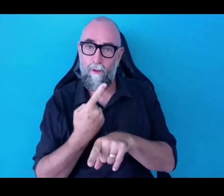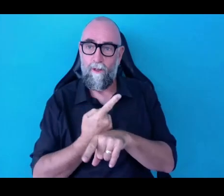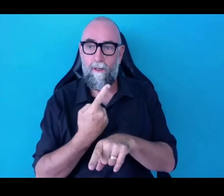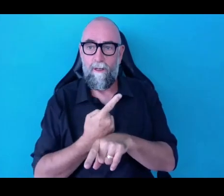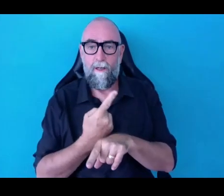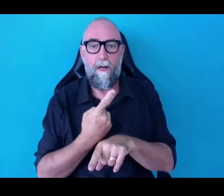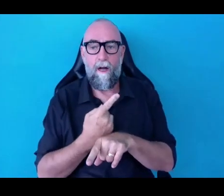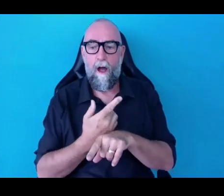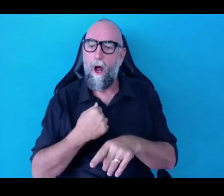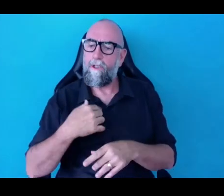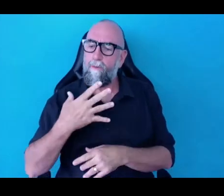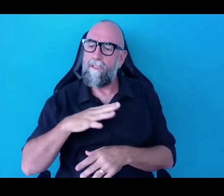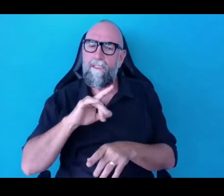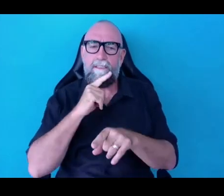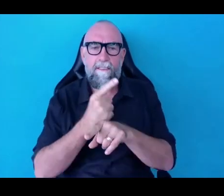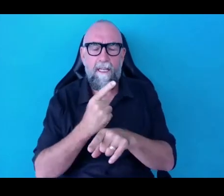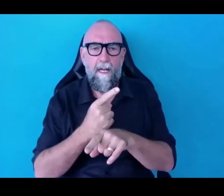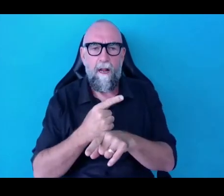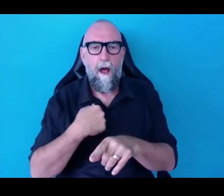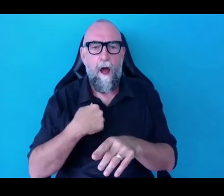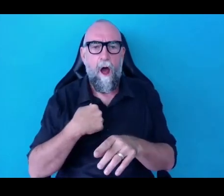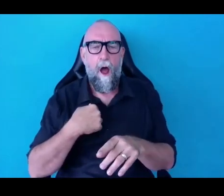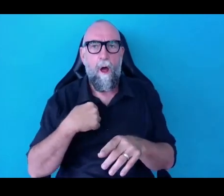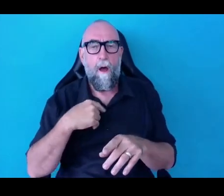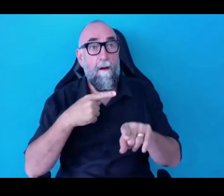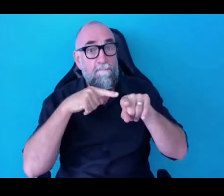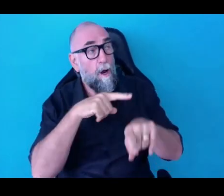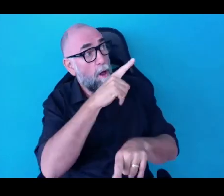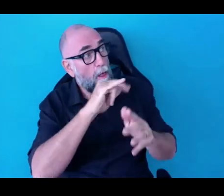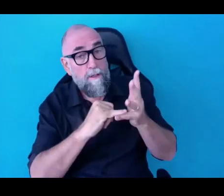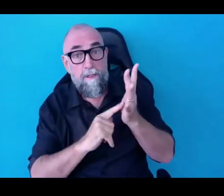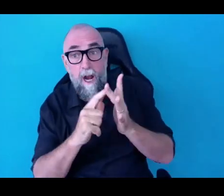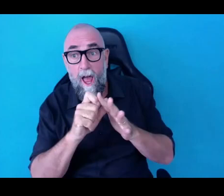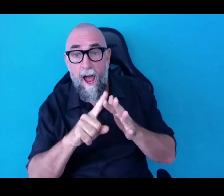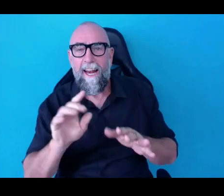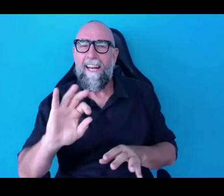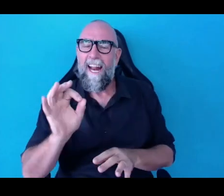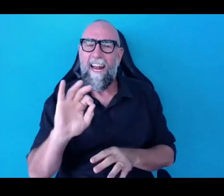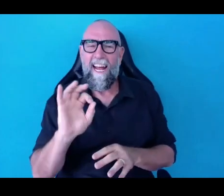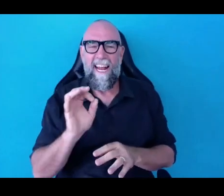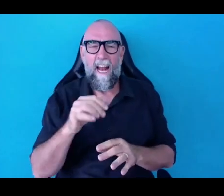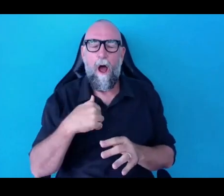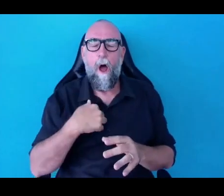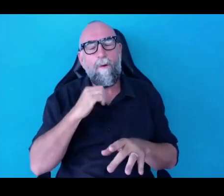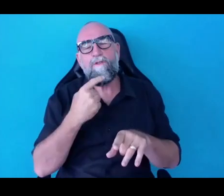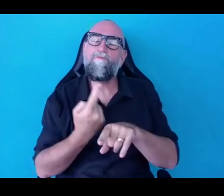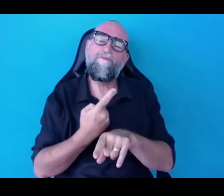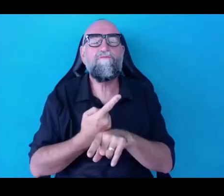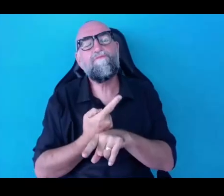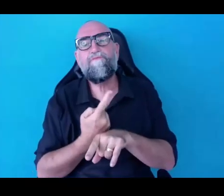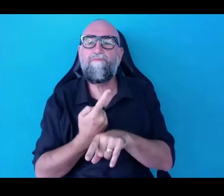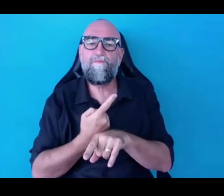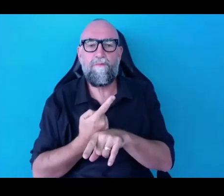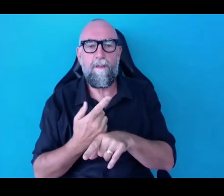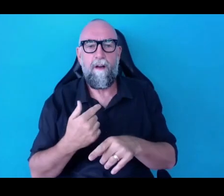talk exactly to slides. They're just going to roll along behind me. And at multiple times through this week, I've changed